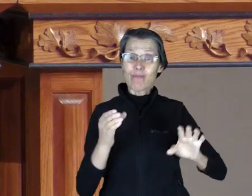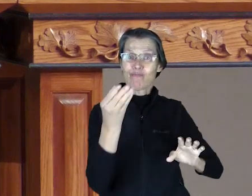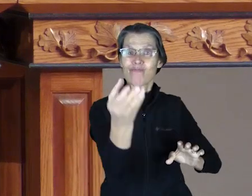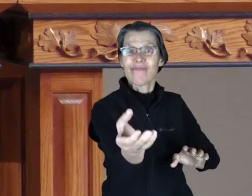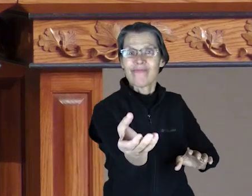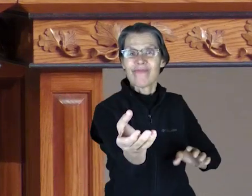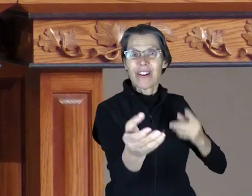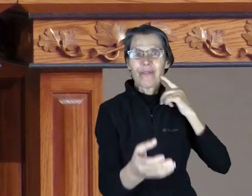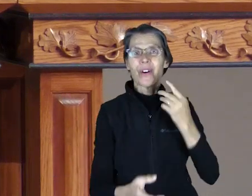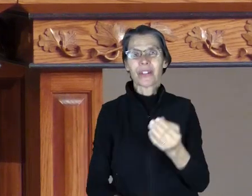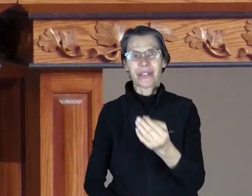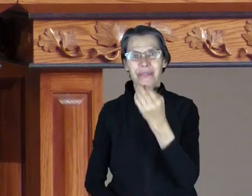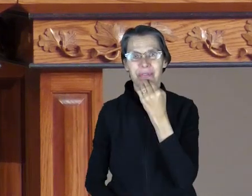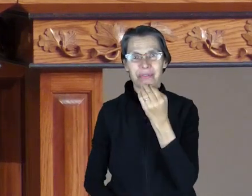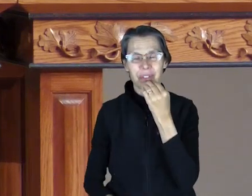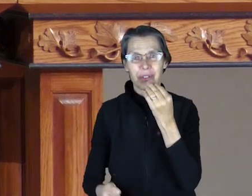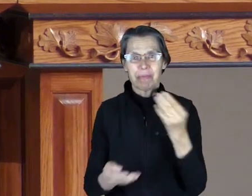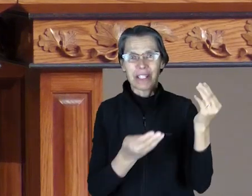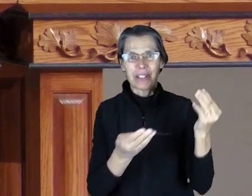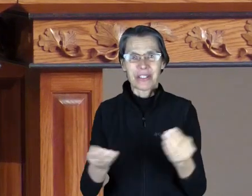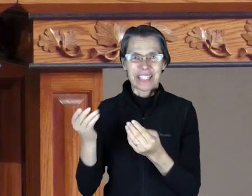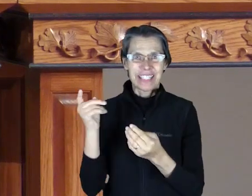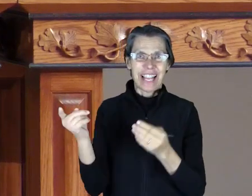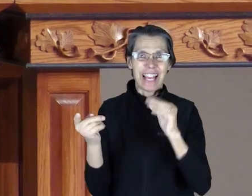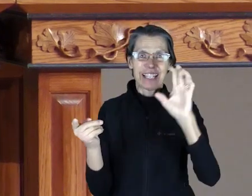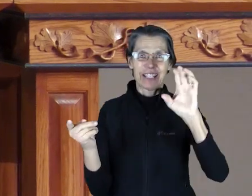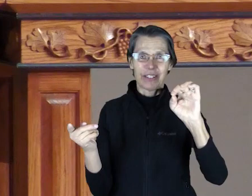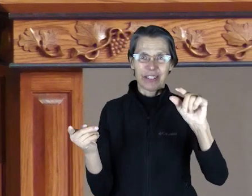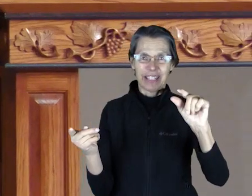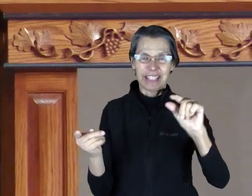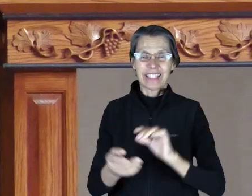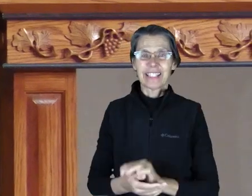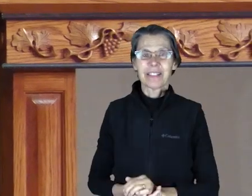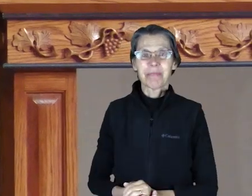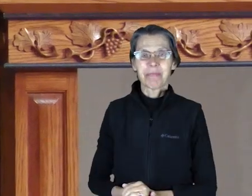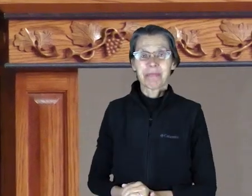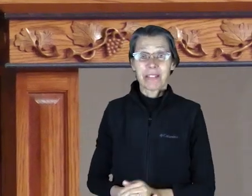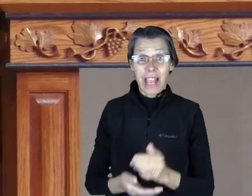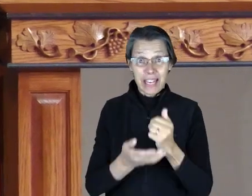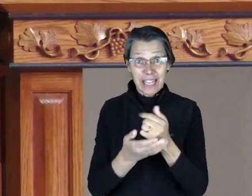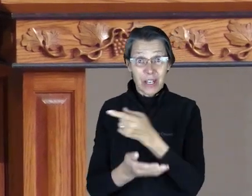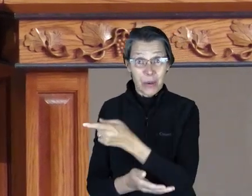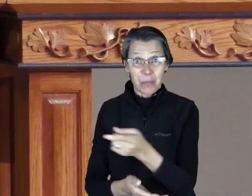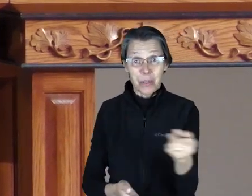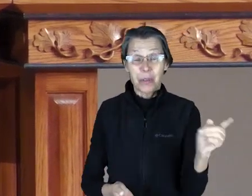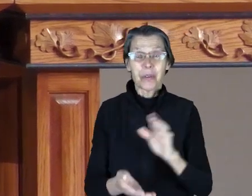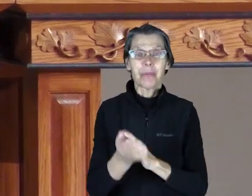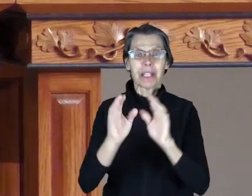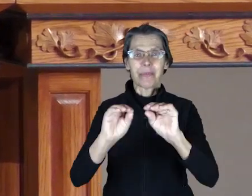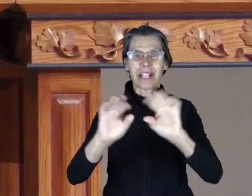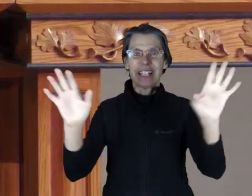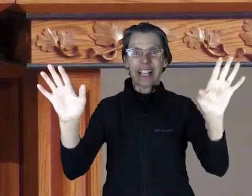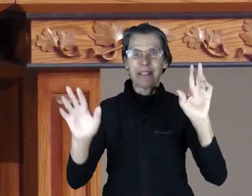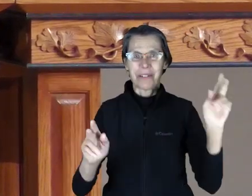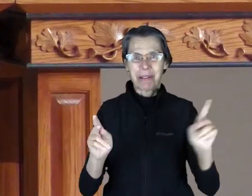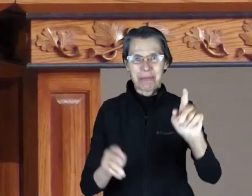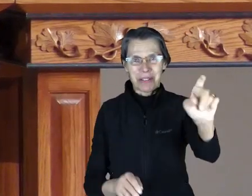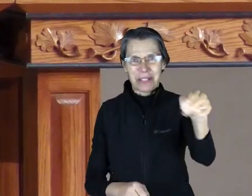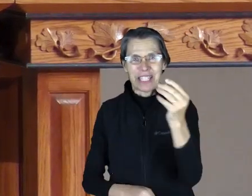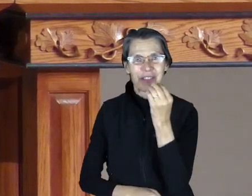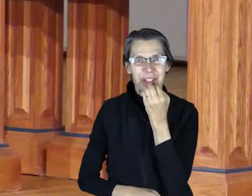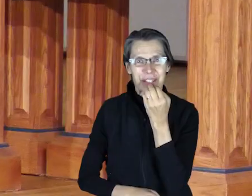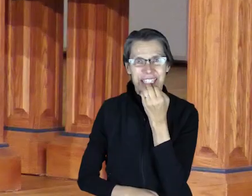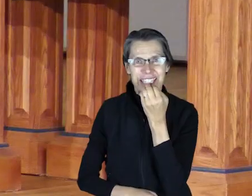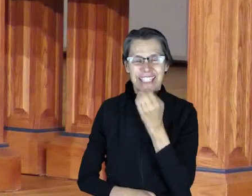on Easter Sunday for our food ministries over at the Center of Grace. And that will be a way of offering life to those who are most in